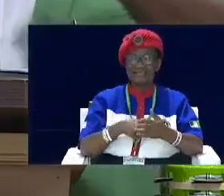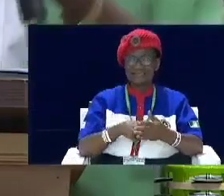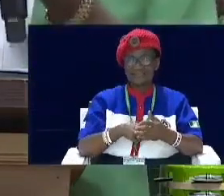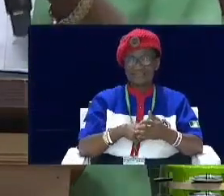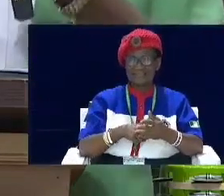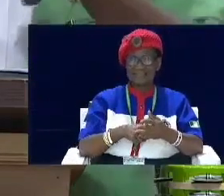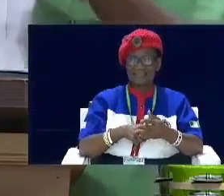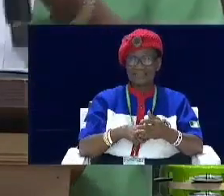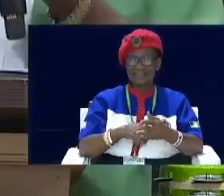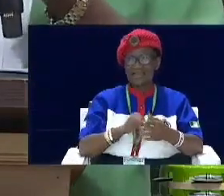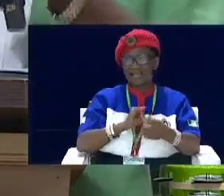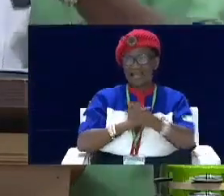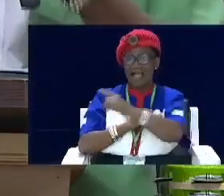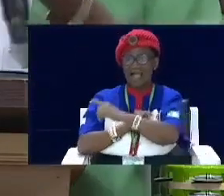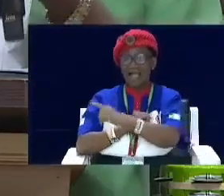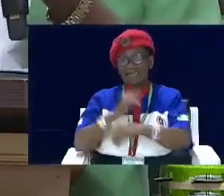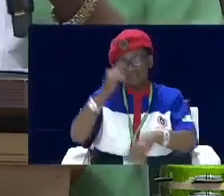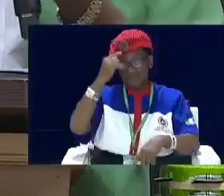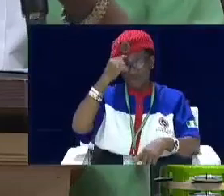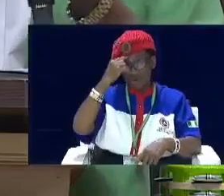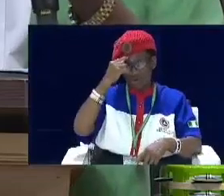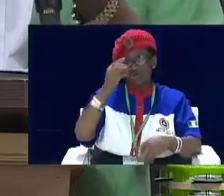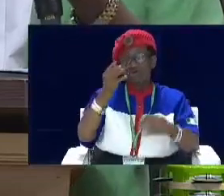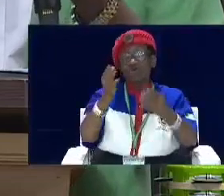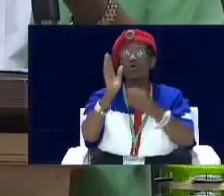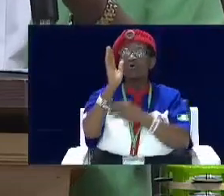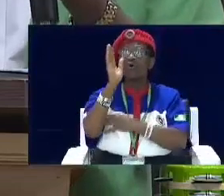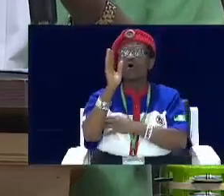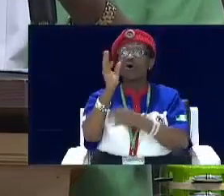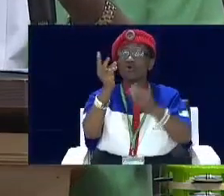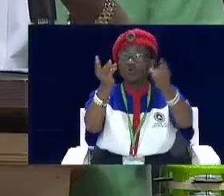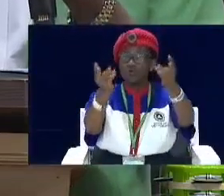I thought God wanted me to be